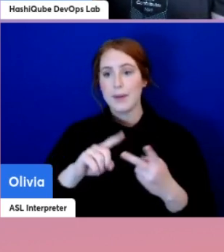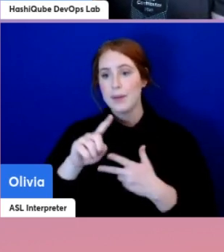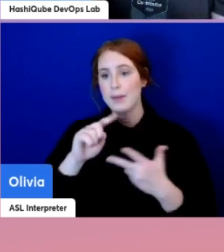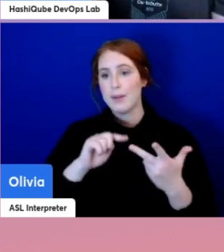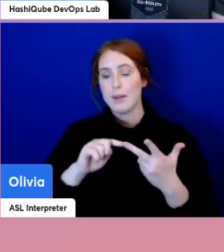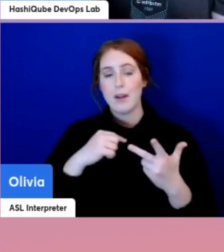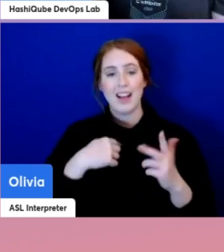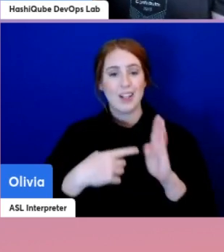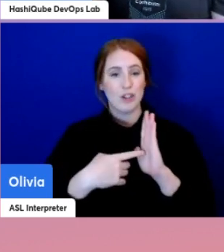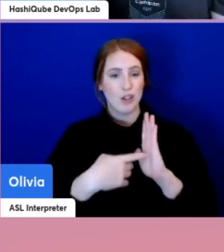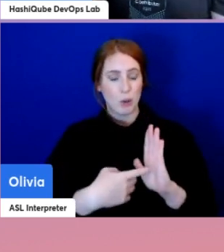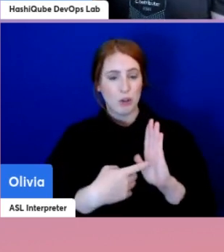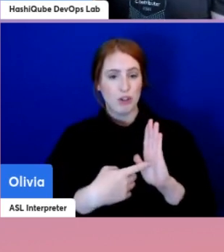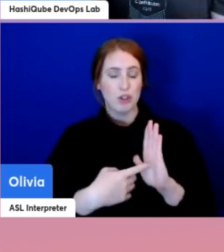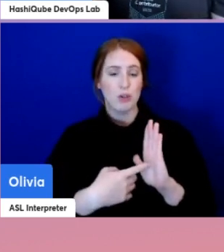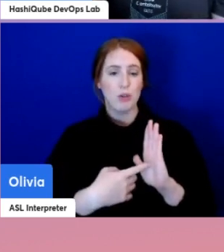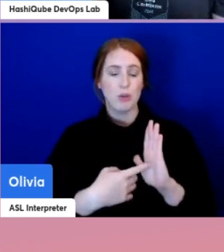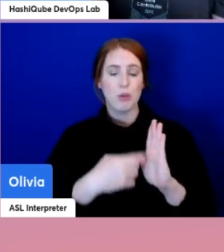I've